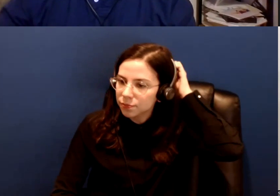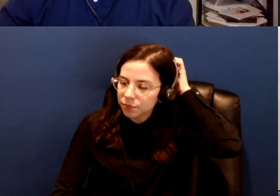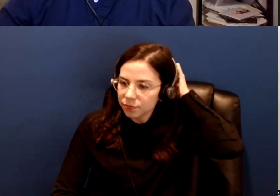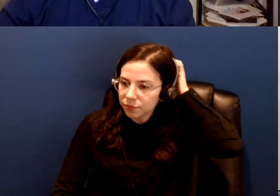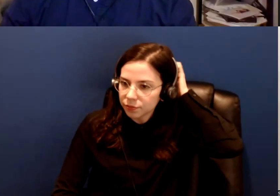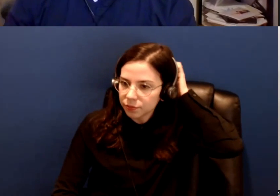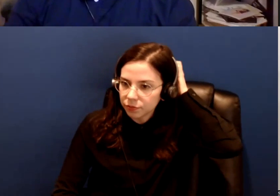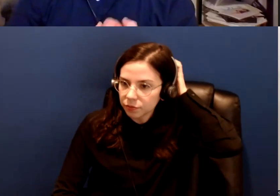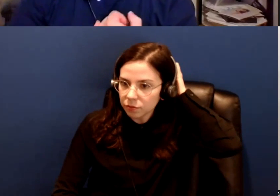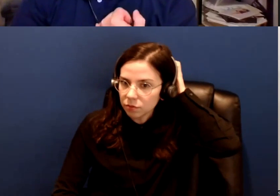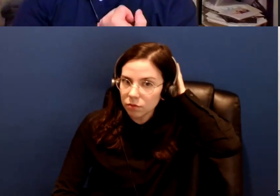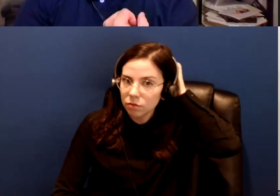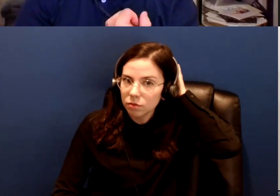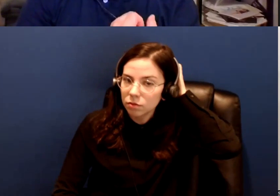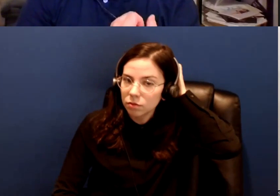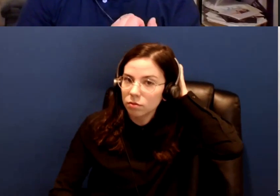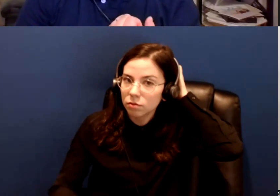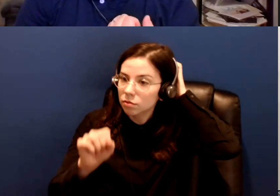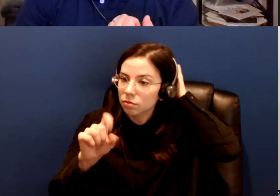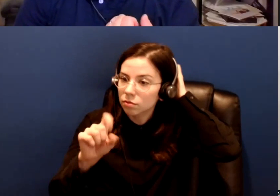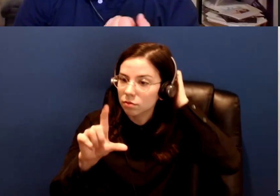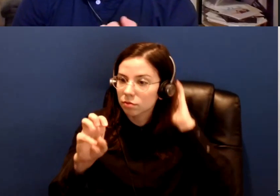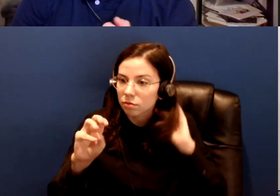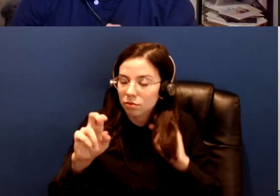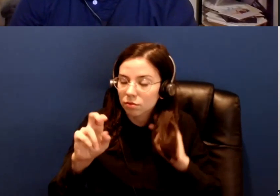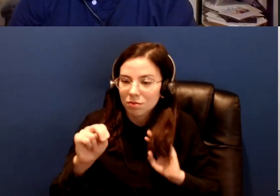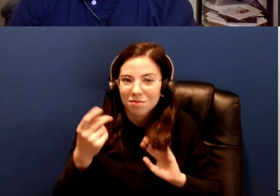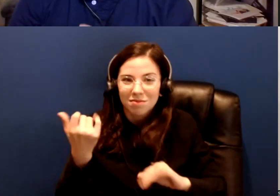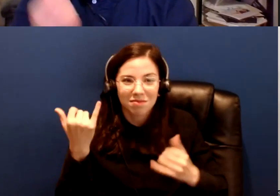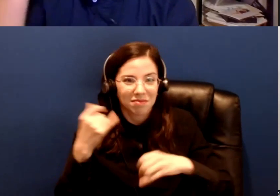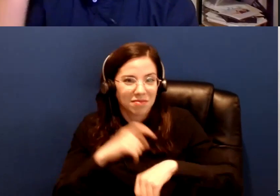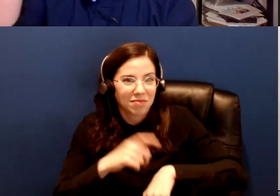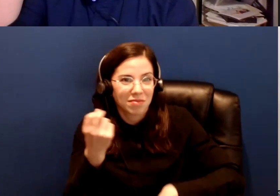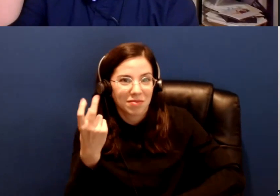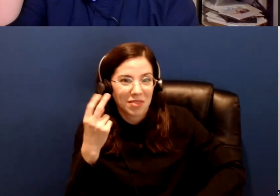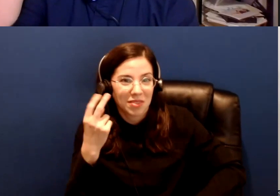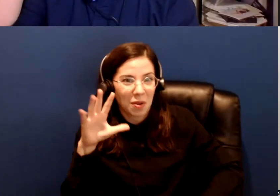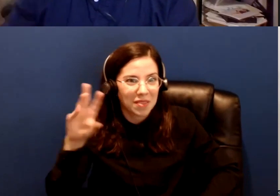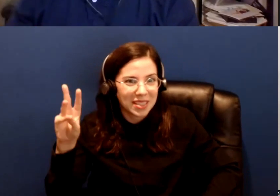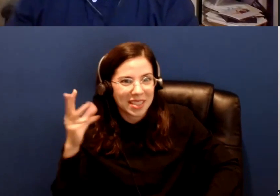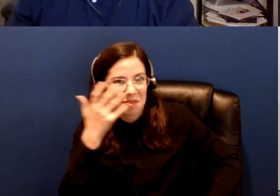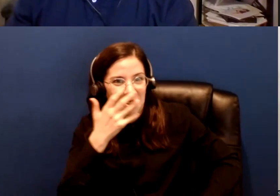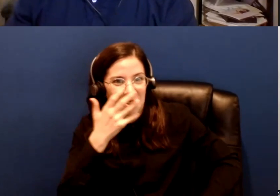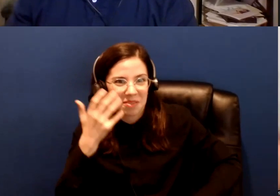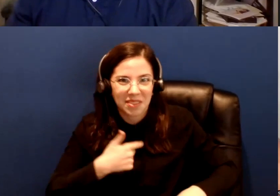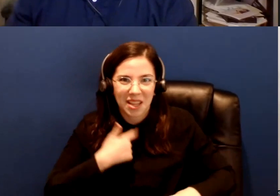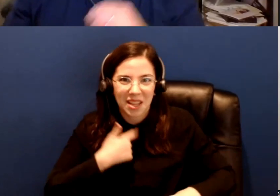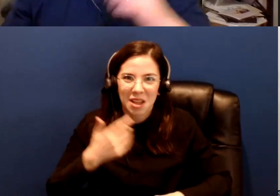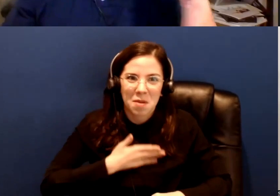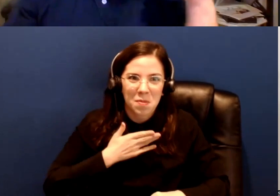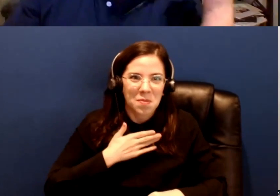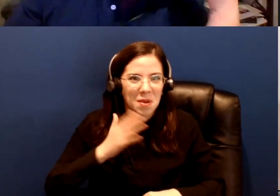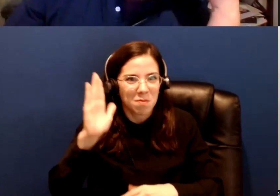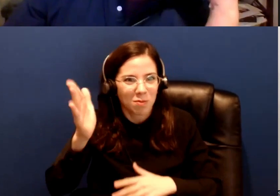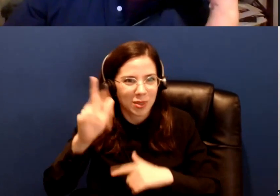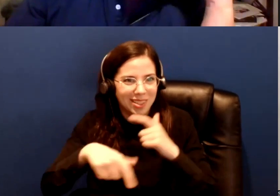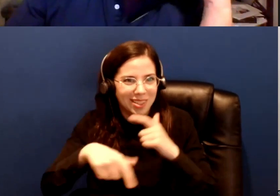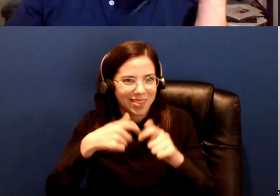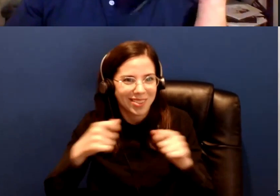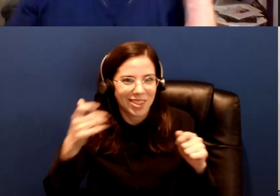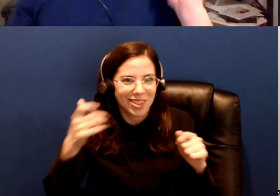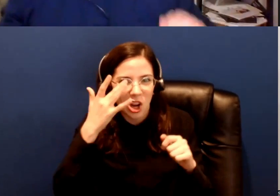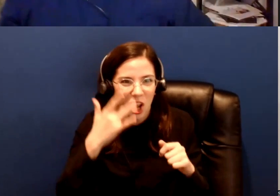Heard. Okay, we're at 12:56. I'm glad that the presentation wrapped early because the questions are